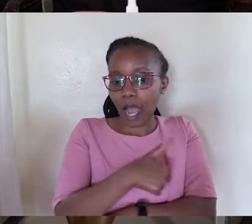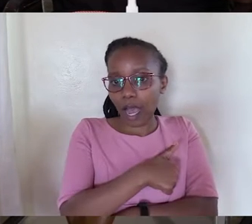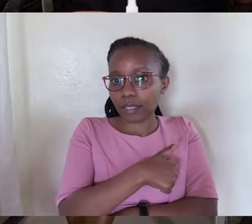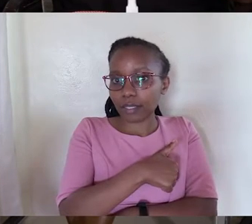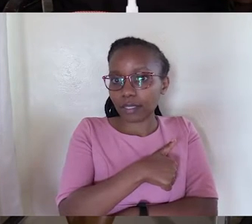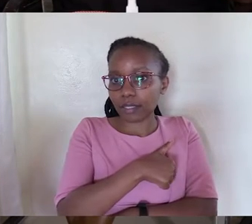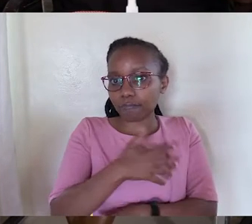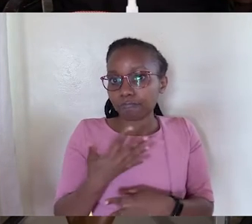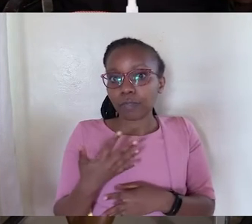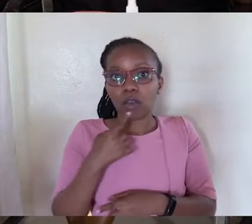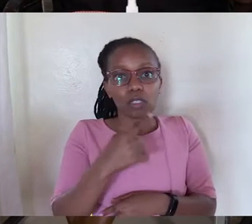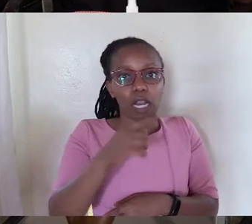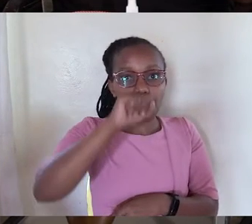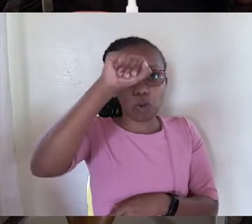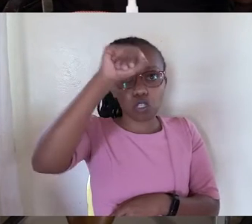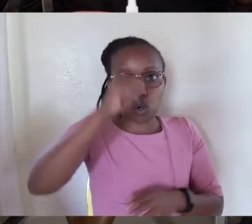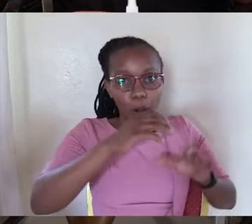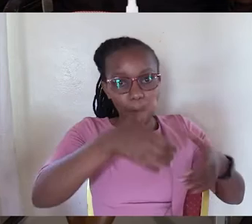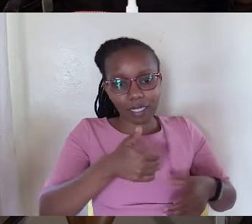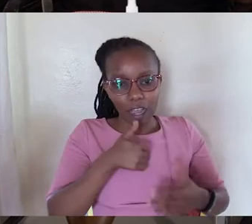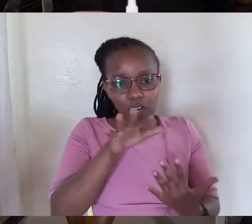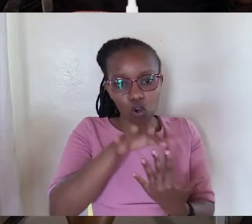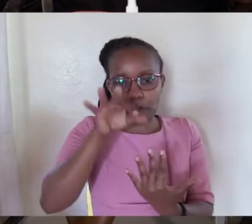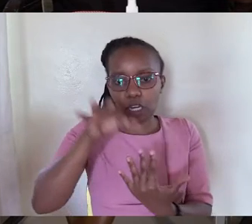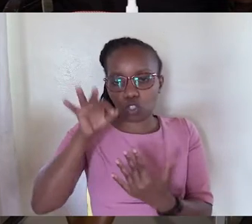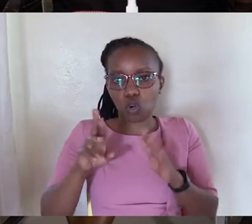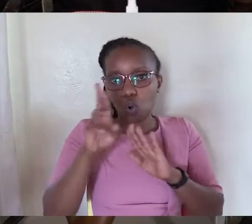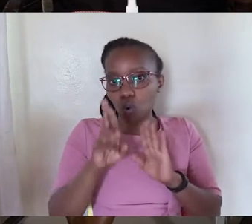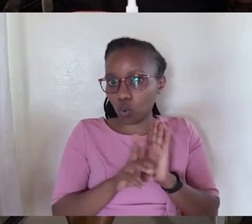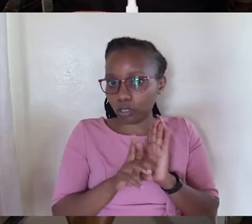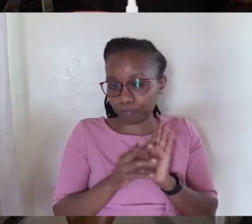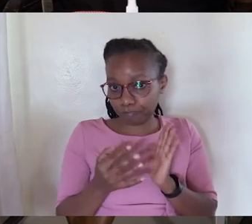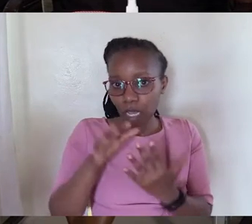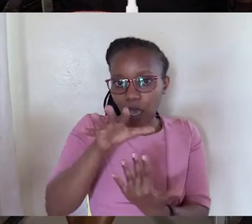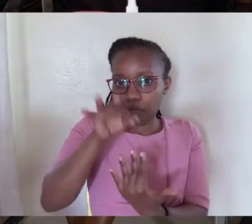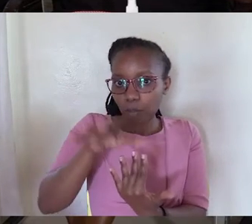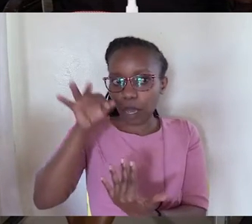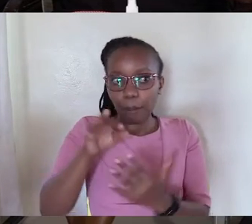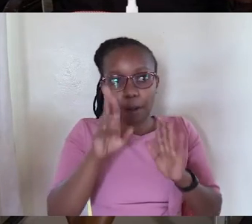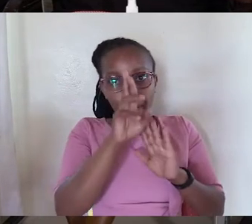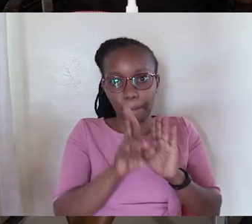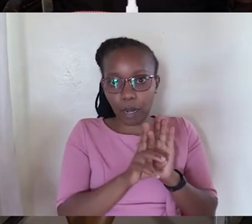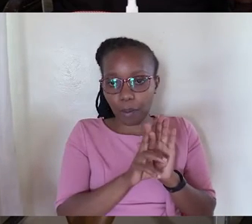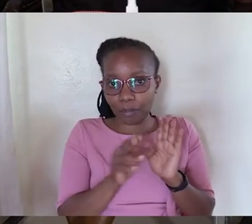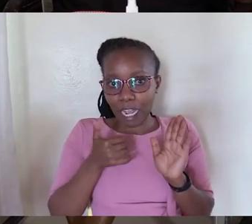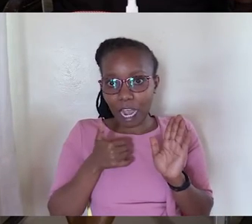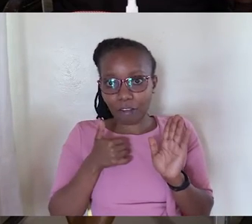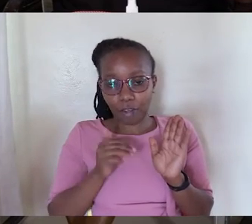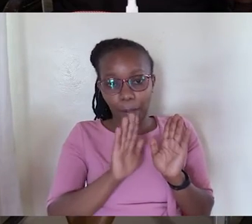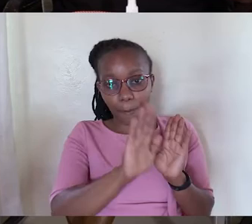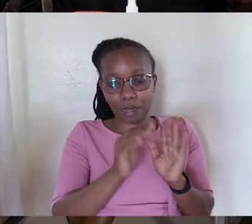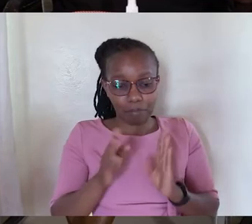for political parties to bring their nomination rules. And in those nomination rules, they usually have their code